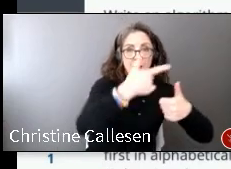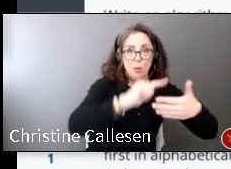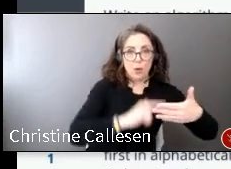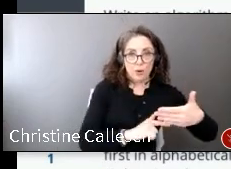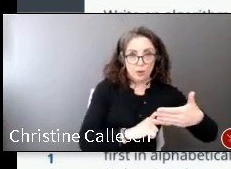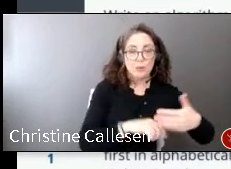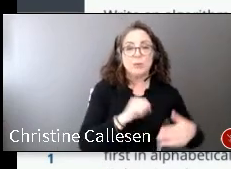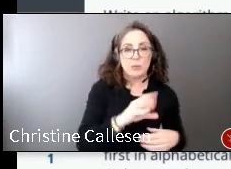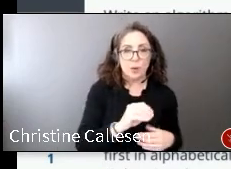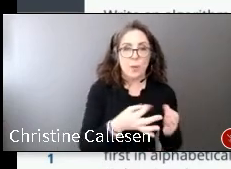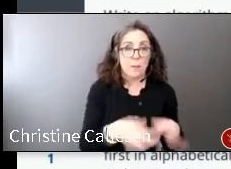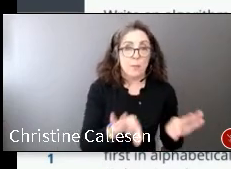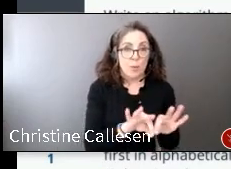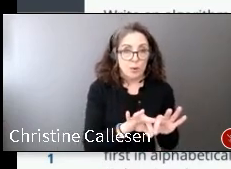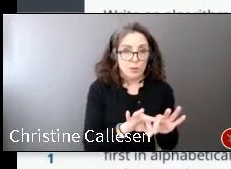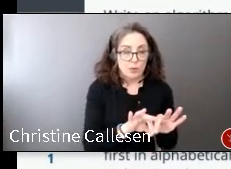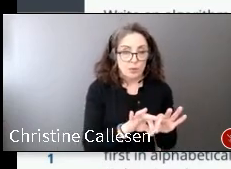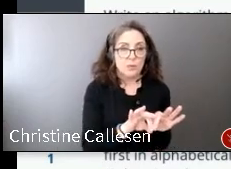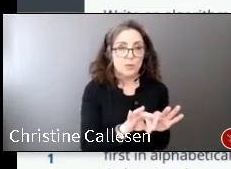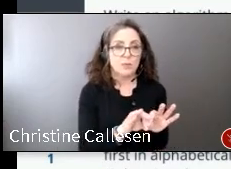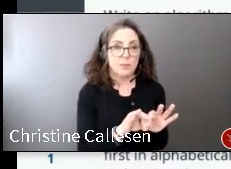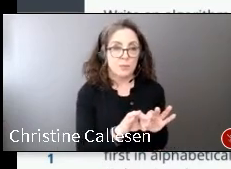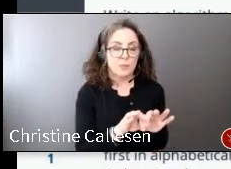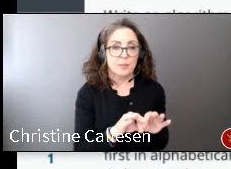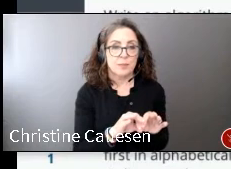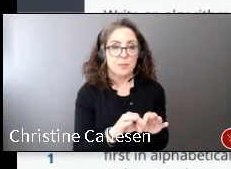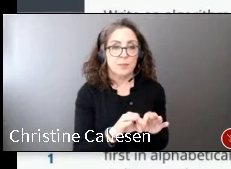very important. Output list,